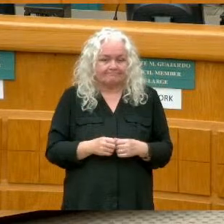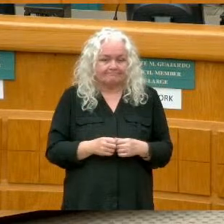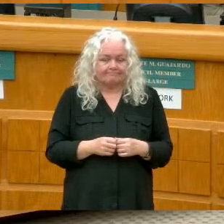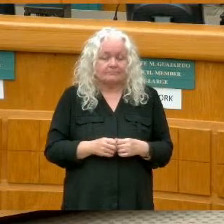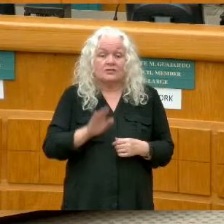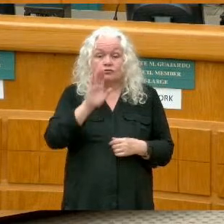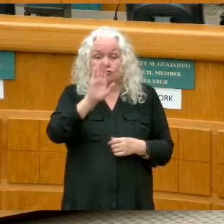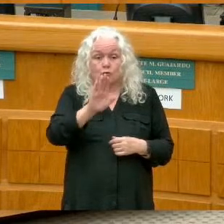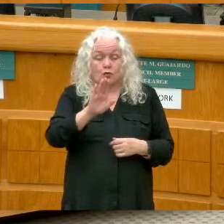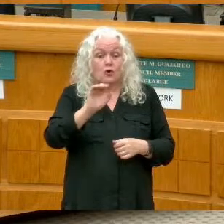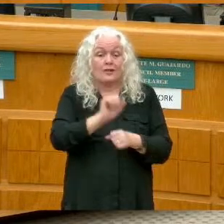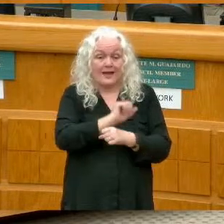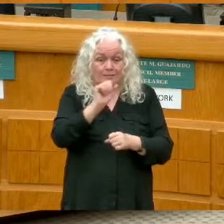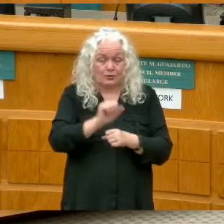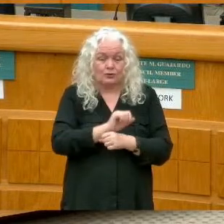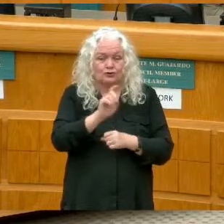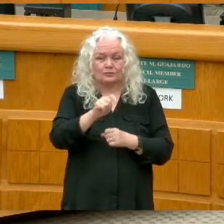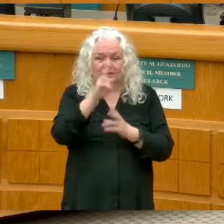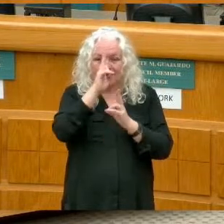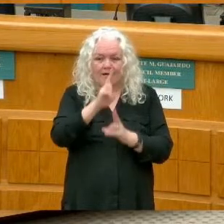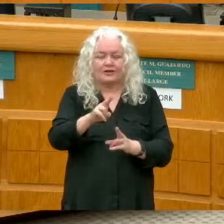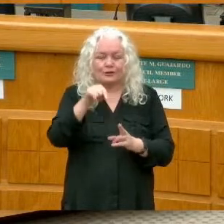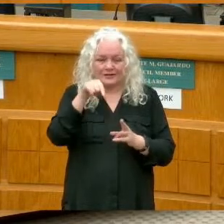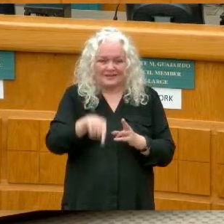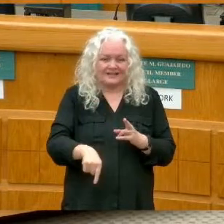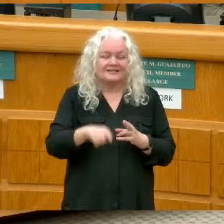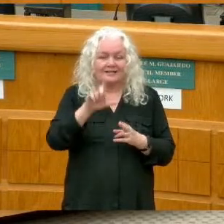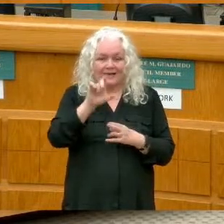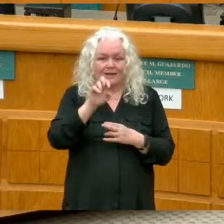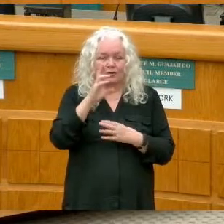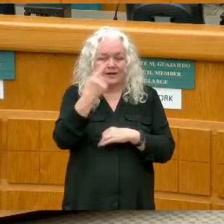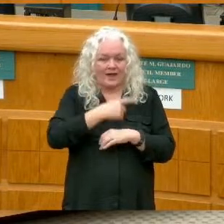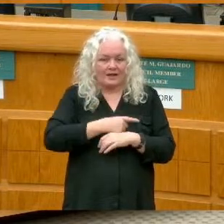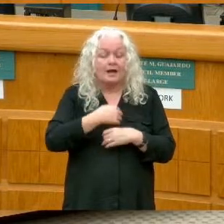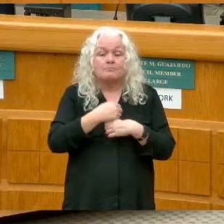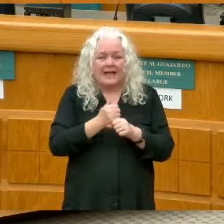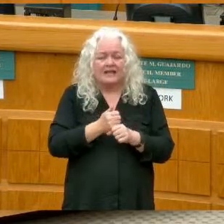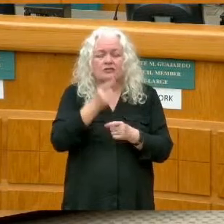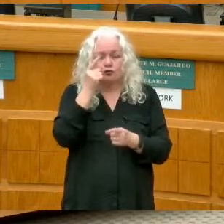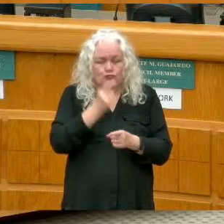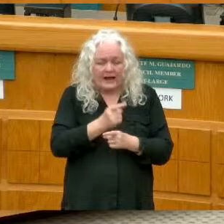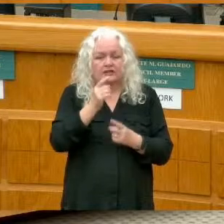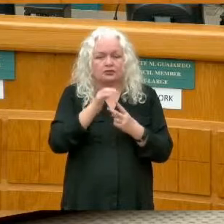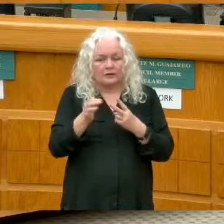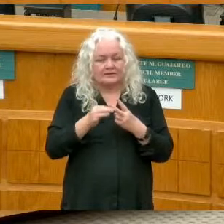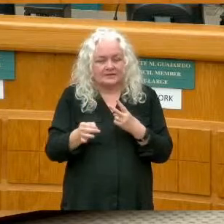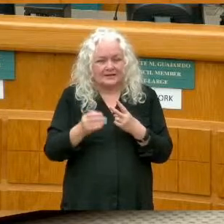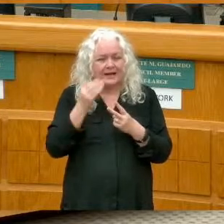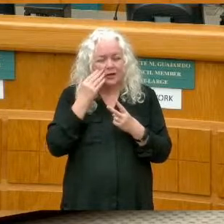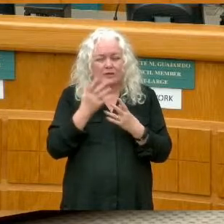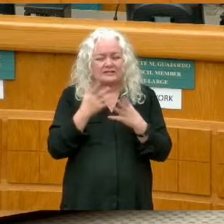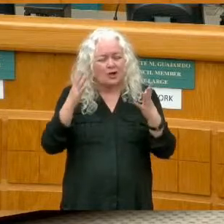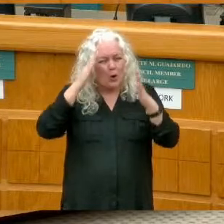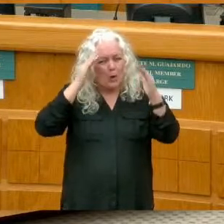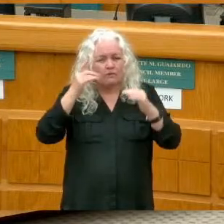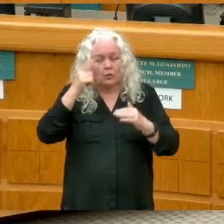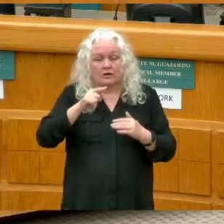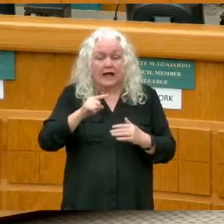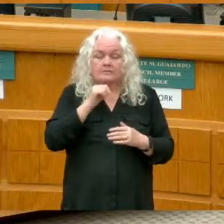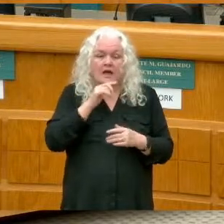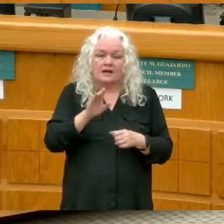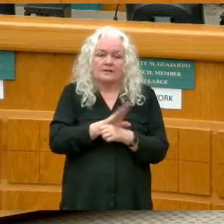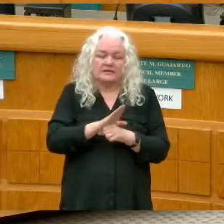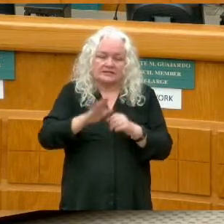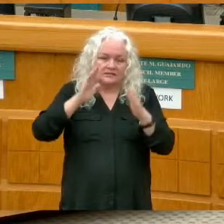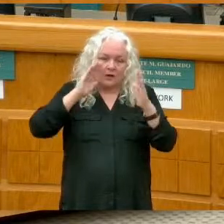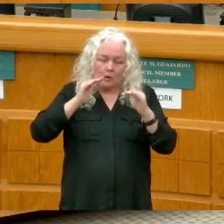Your labor should be honored this Labor Day by making the right choices. I know that's a lot to hope for, and we're not in the business